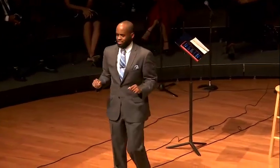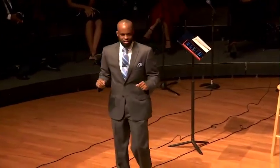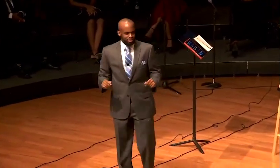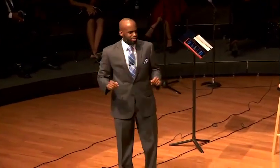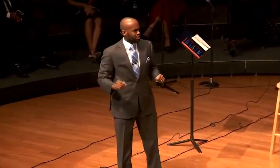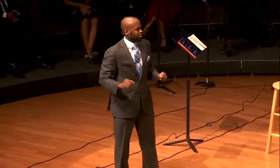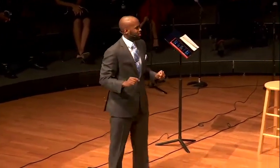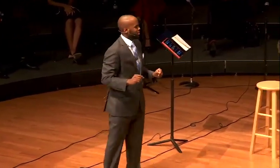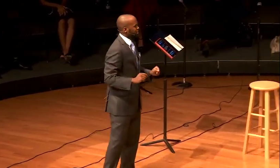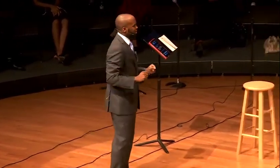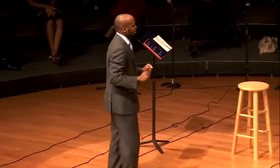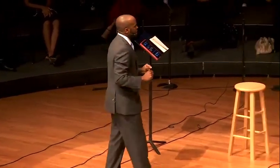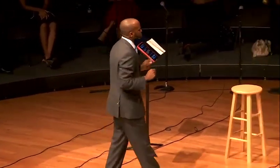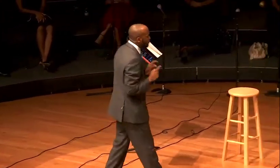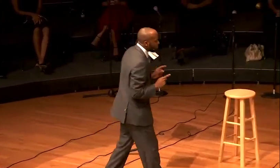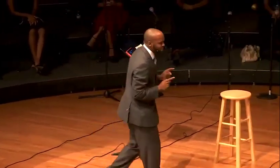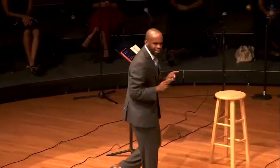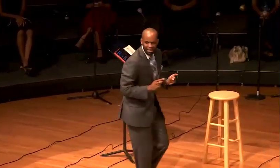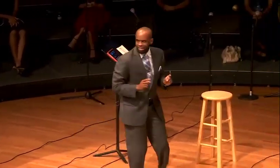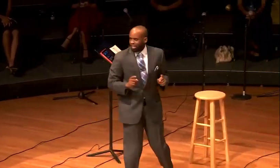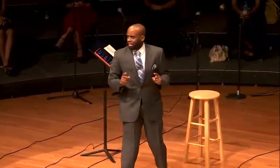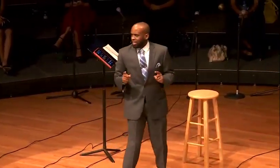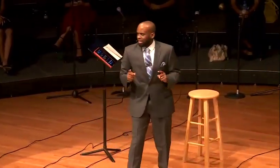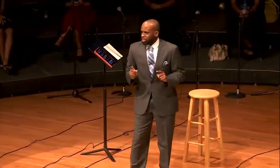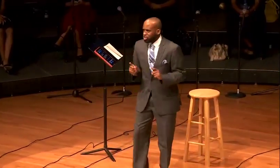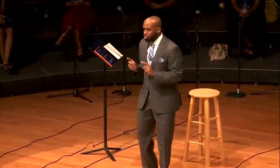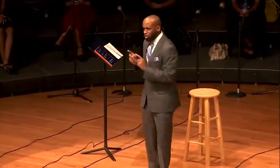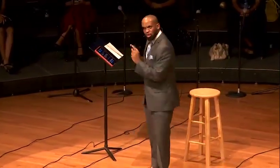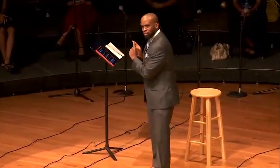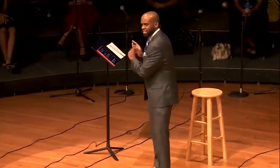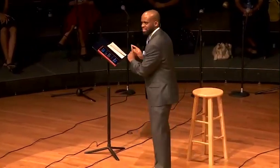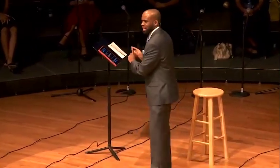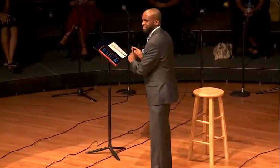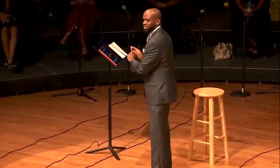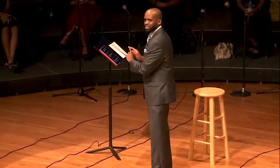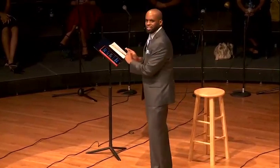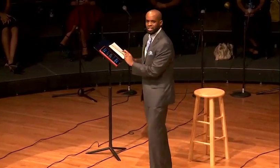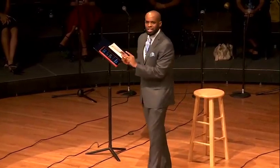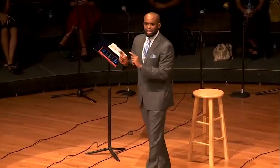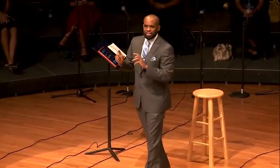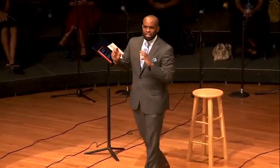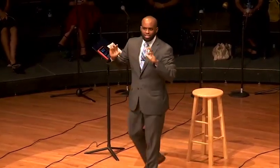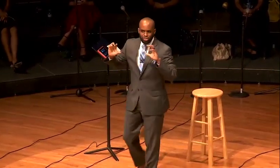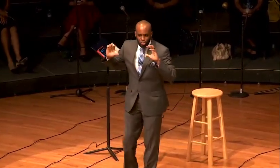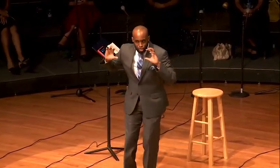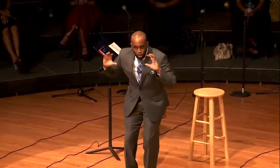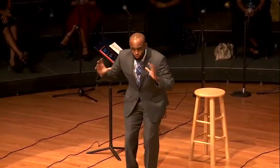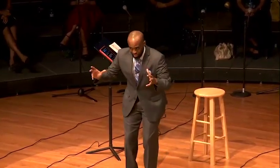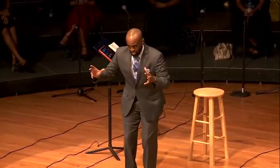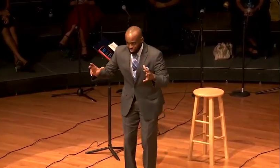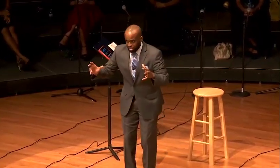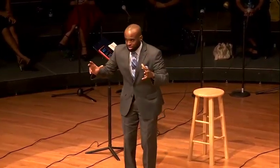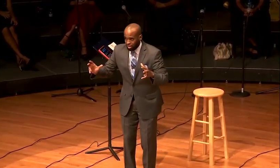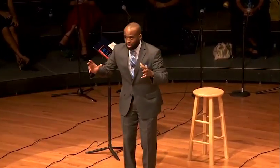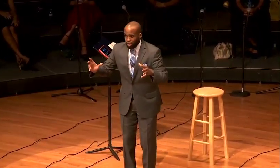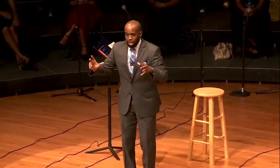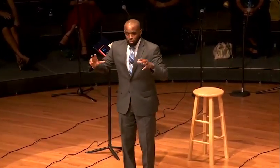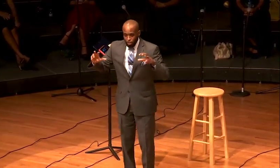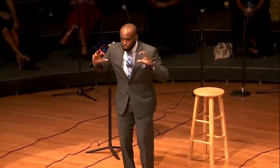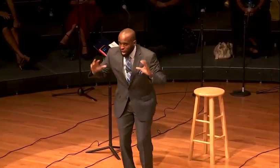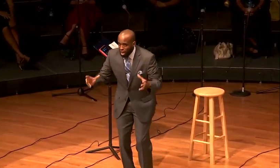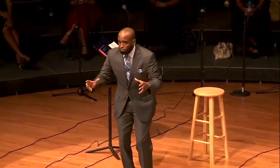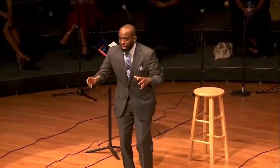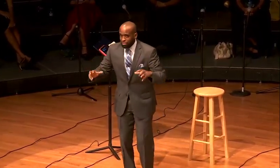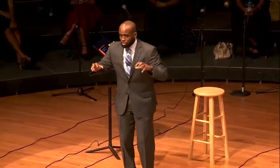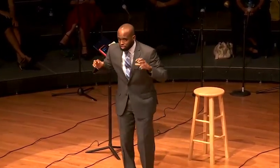distraction. I want to repeat that. The story says that the service,